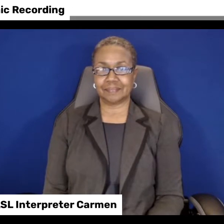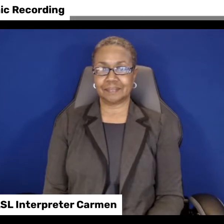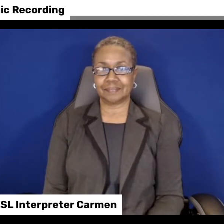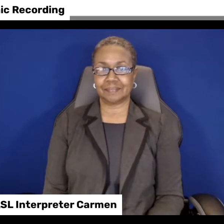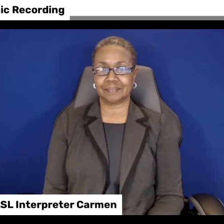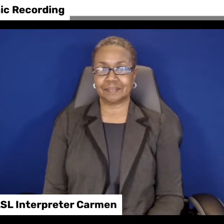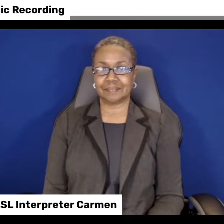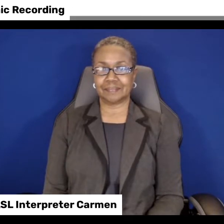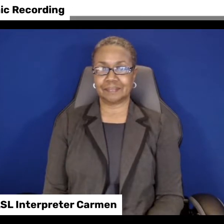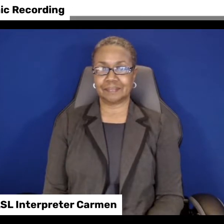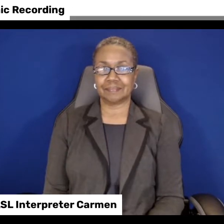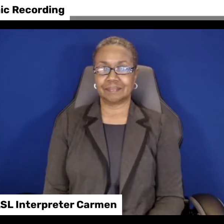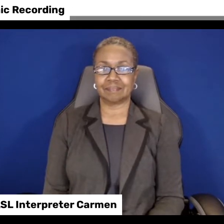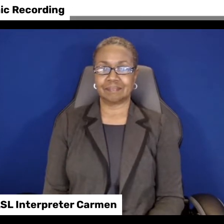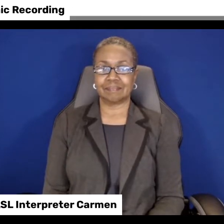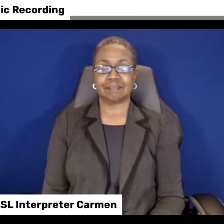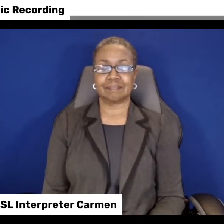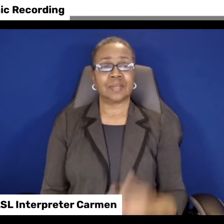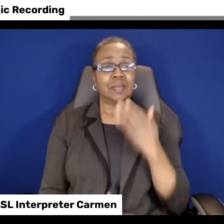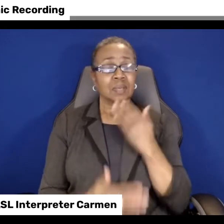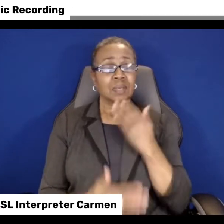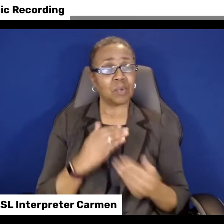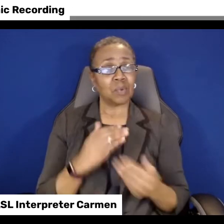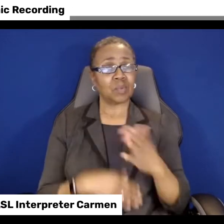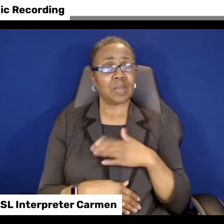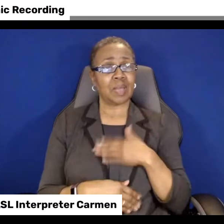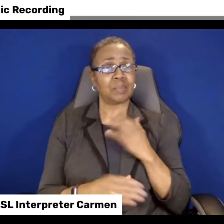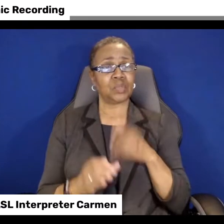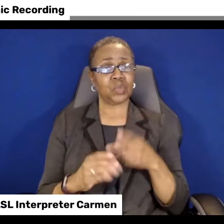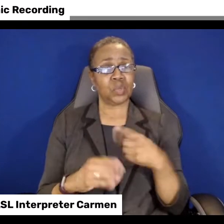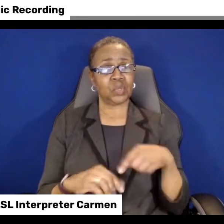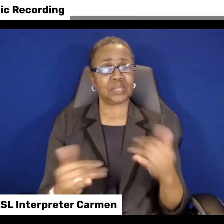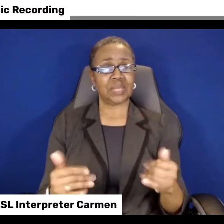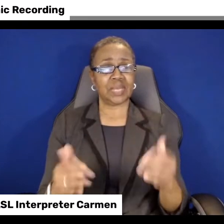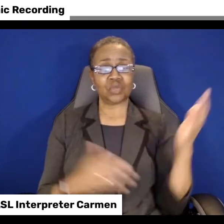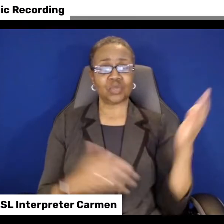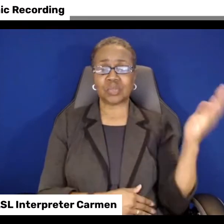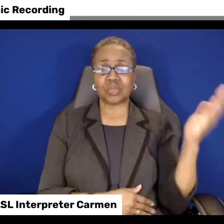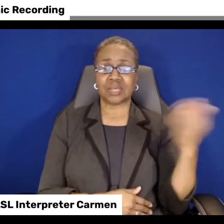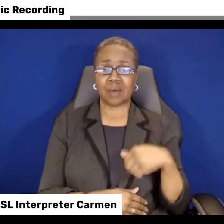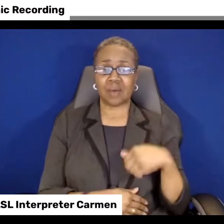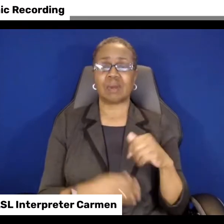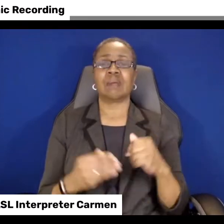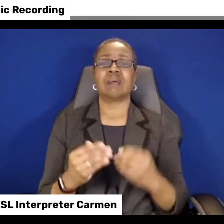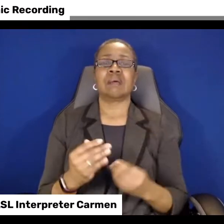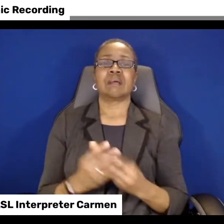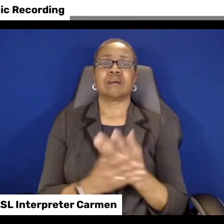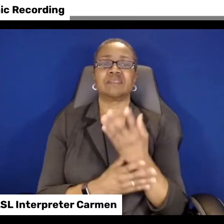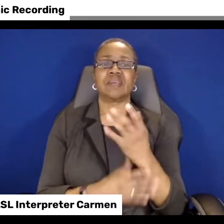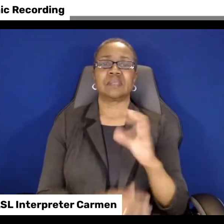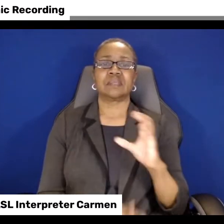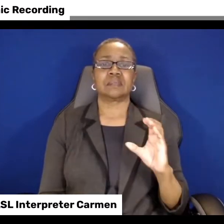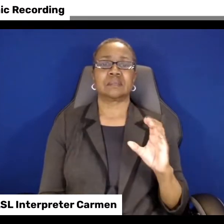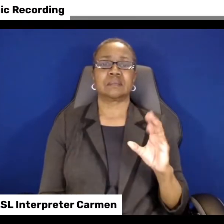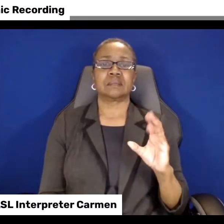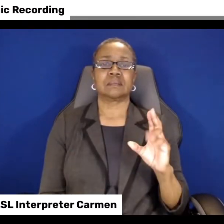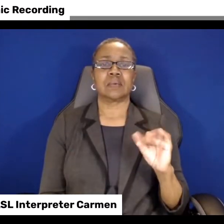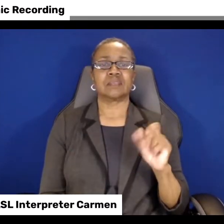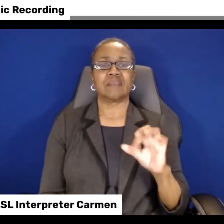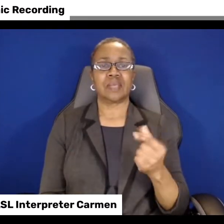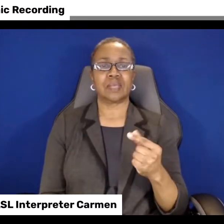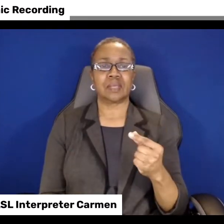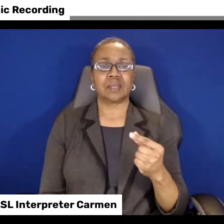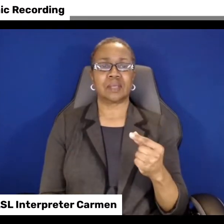Good morning, everybody. We're so happy to be here with all of you to present our Cultivating Wellbeing Research and